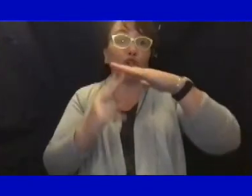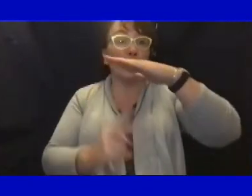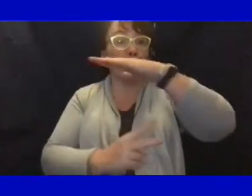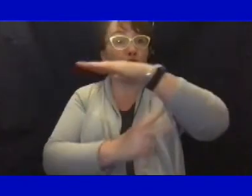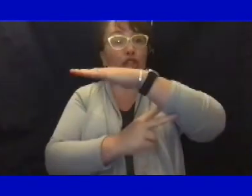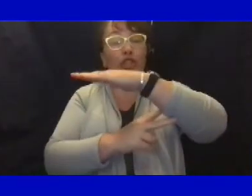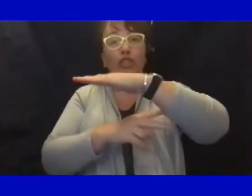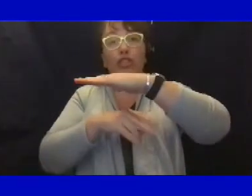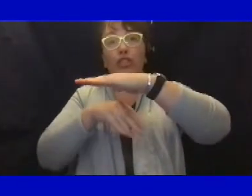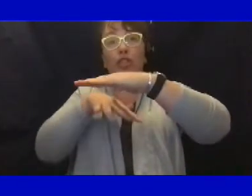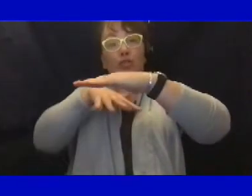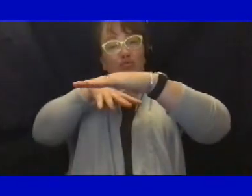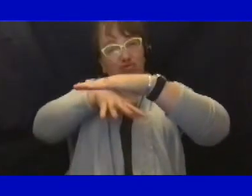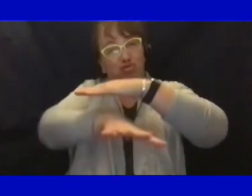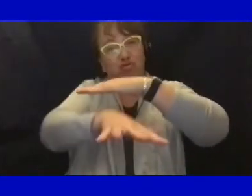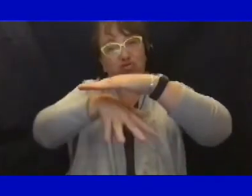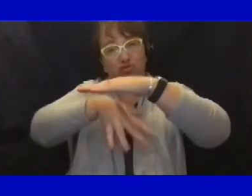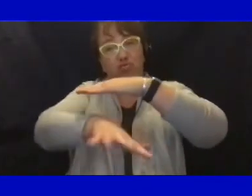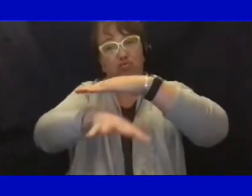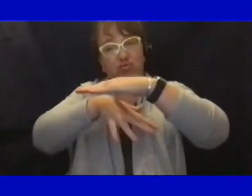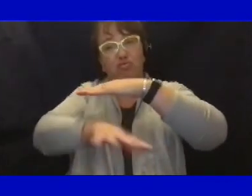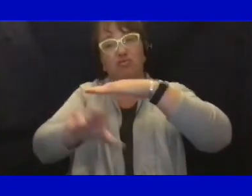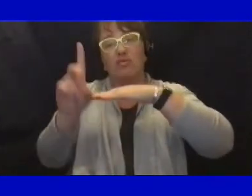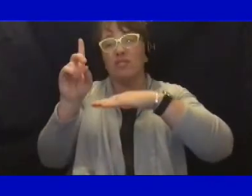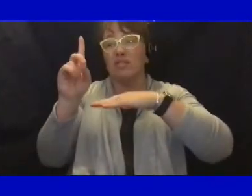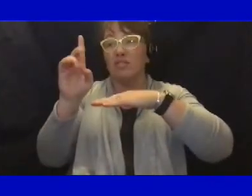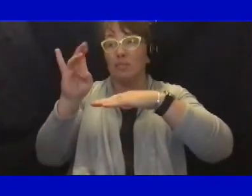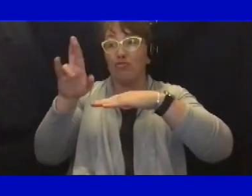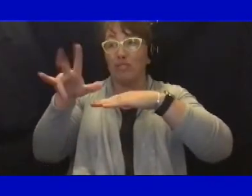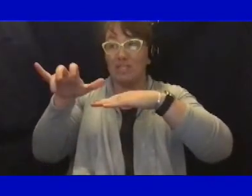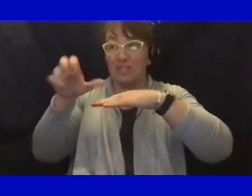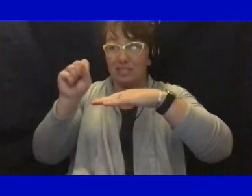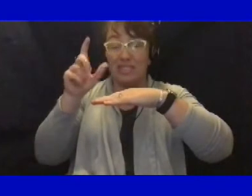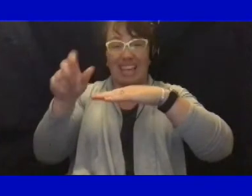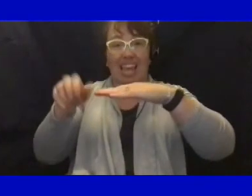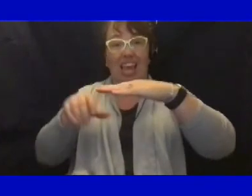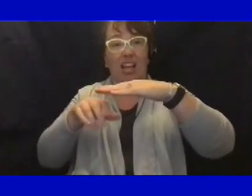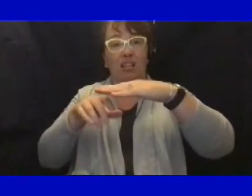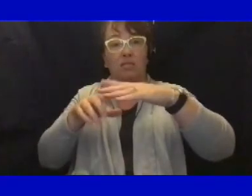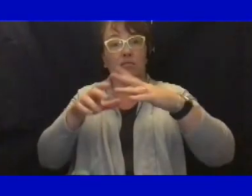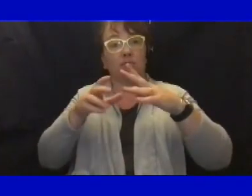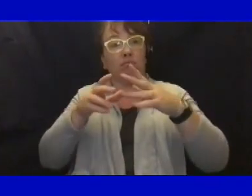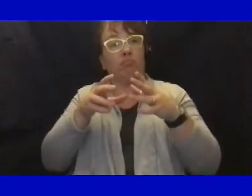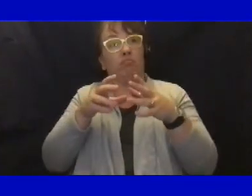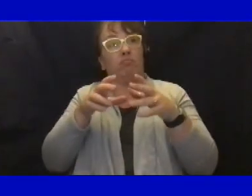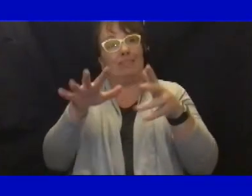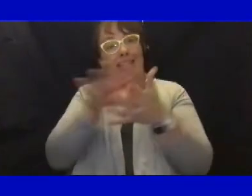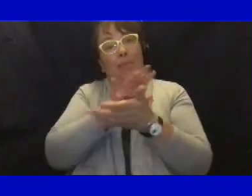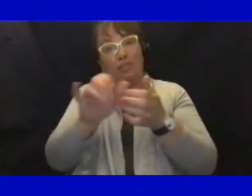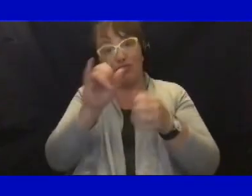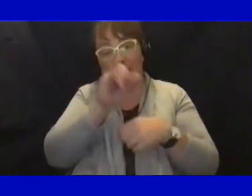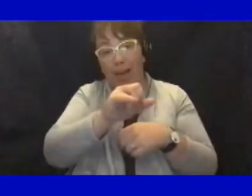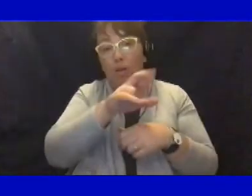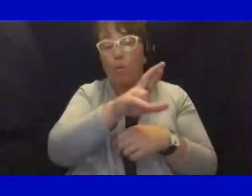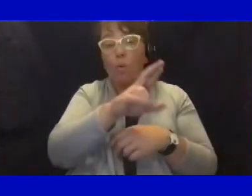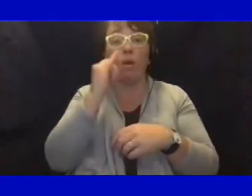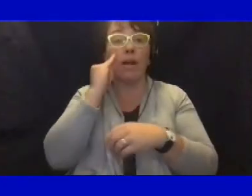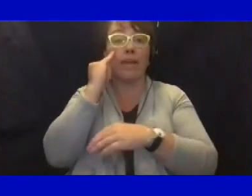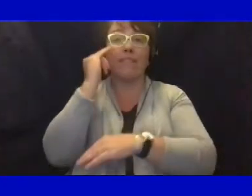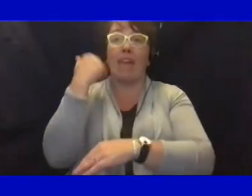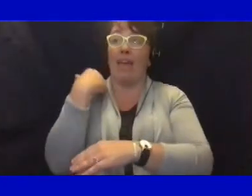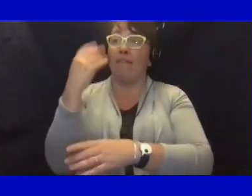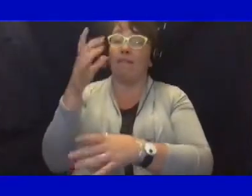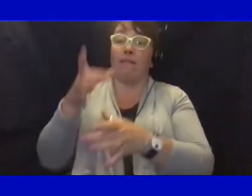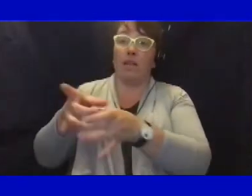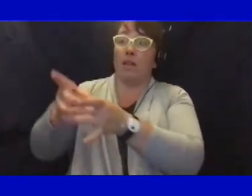other forms of utilities. And so even when the fire is over, even when the rainstorm is over, there are still remnant impacts like mud on the roads